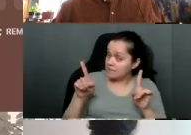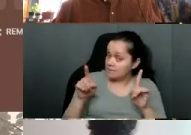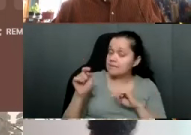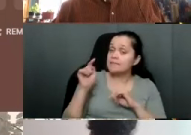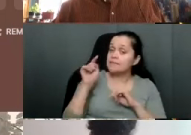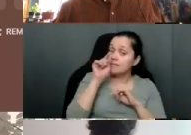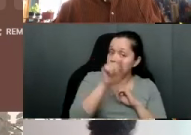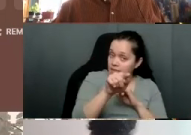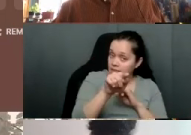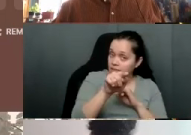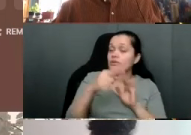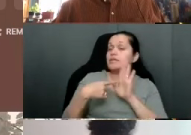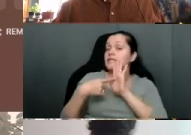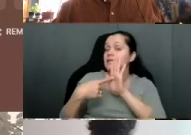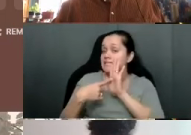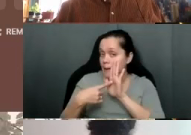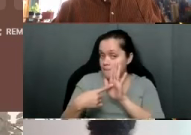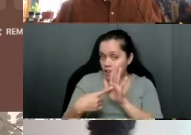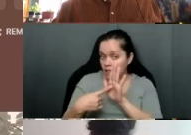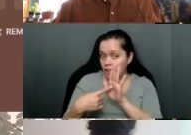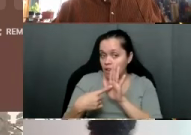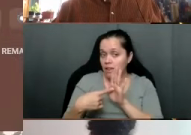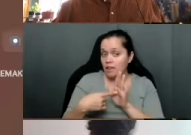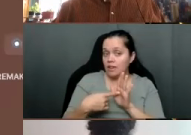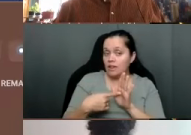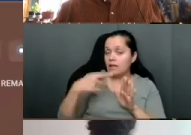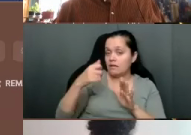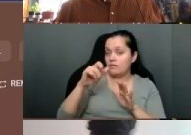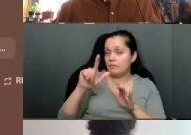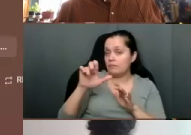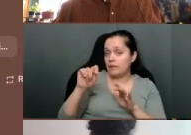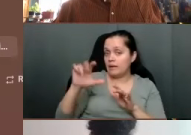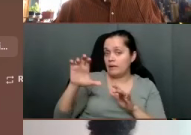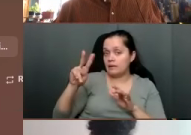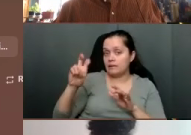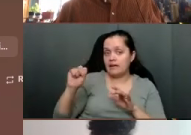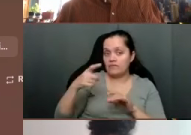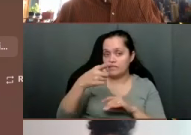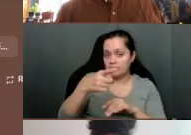is then an example of a Padlet Canvas.